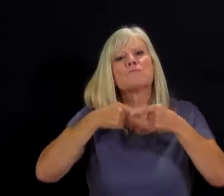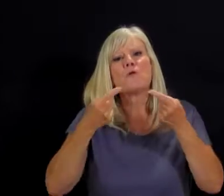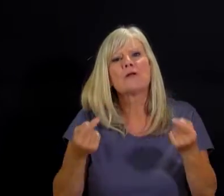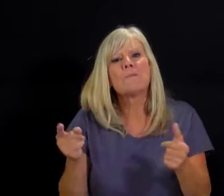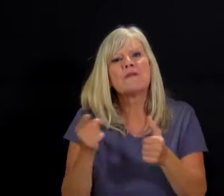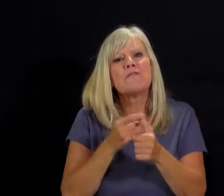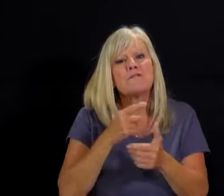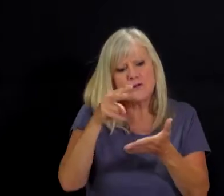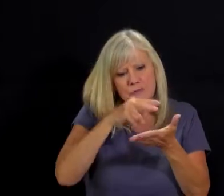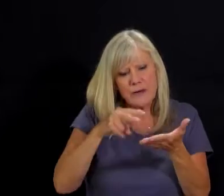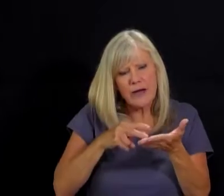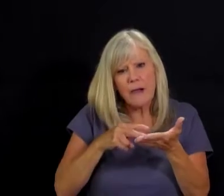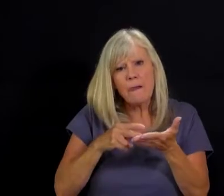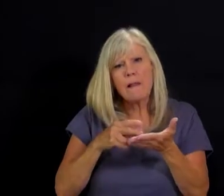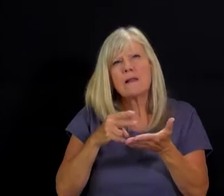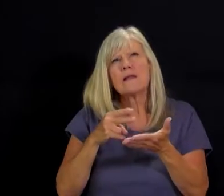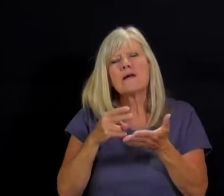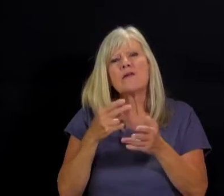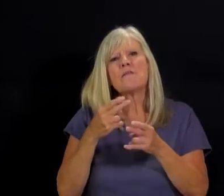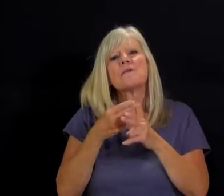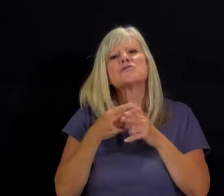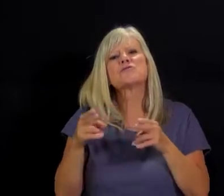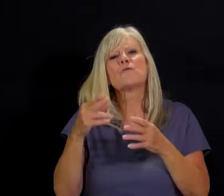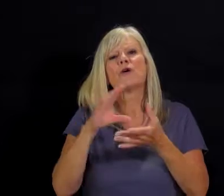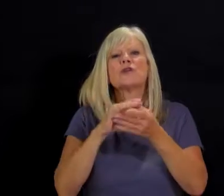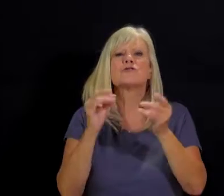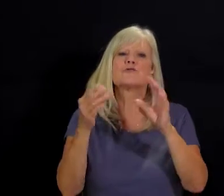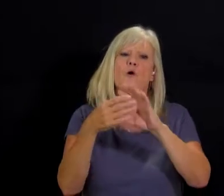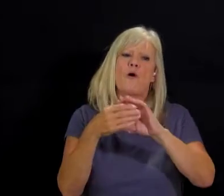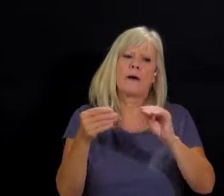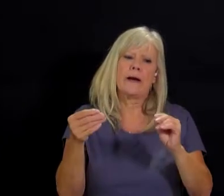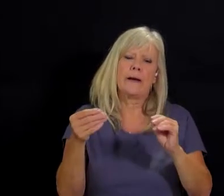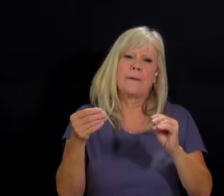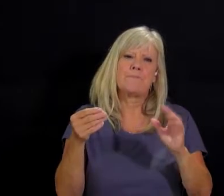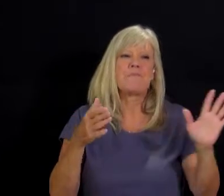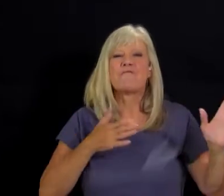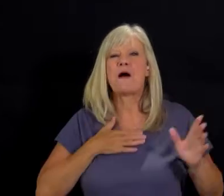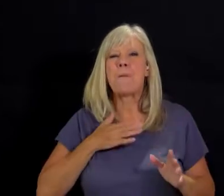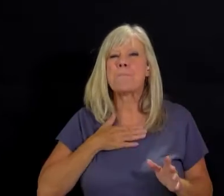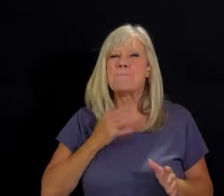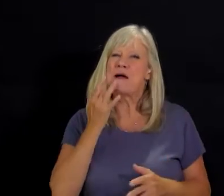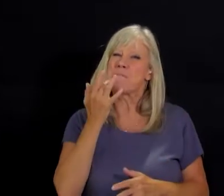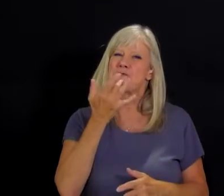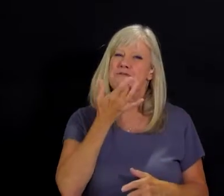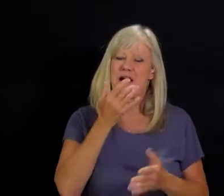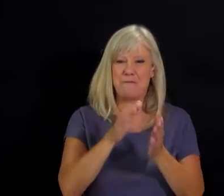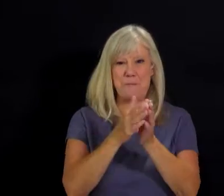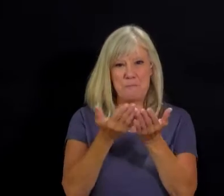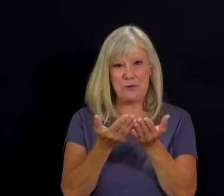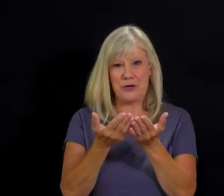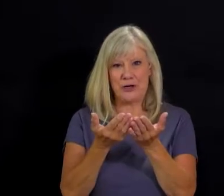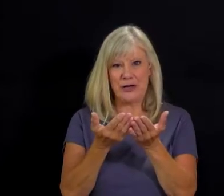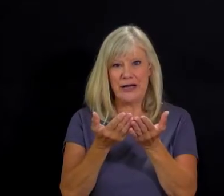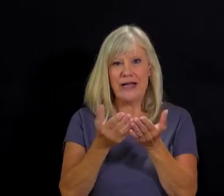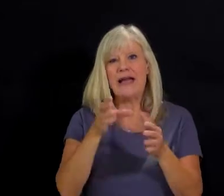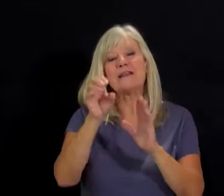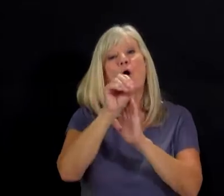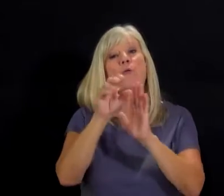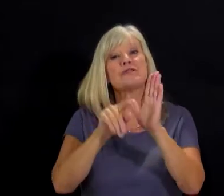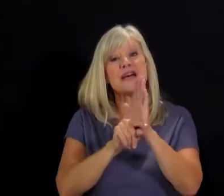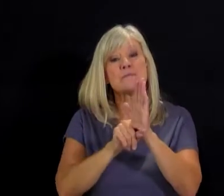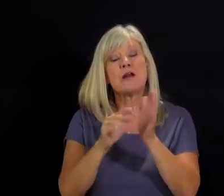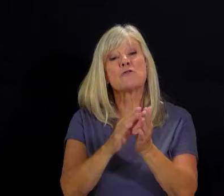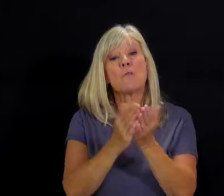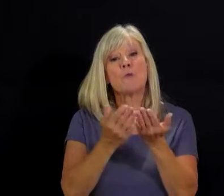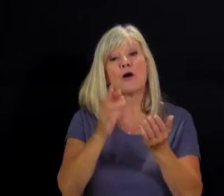parts of the short story of perhaps my most favorite book in the Old Testament, the book of Ruth. A